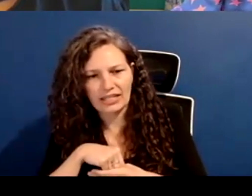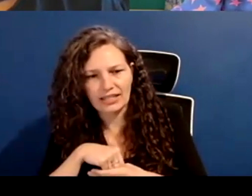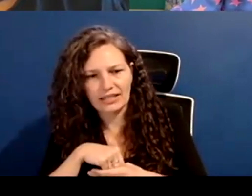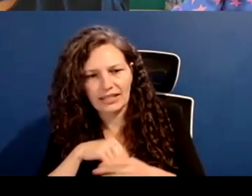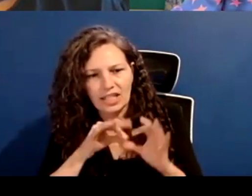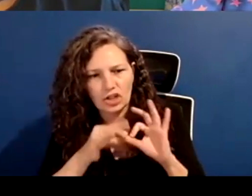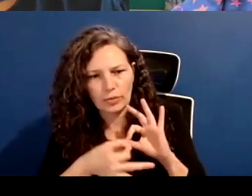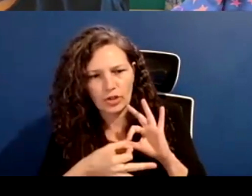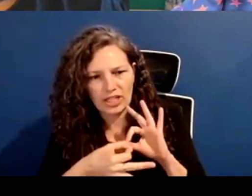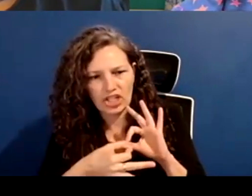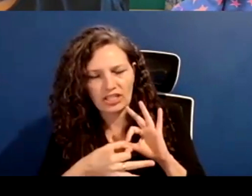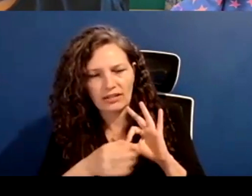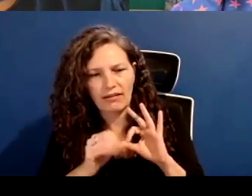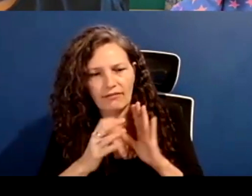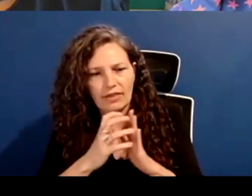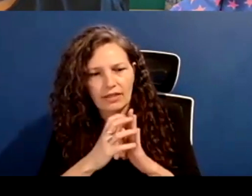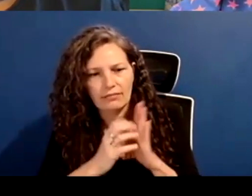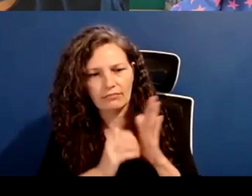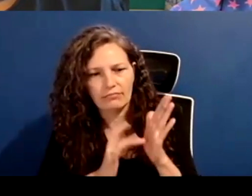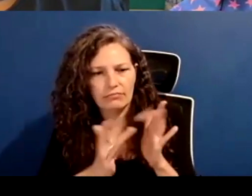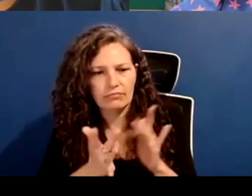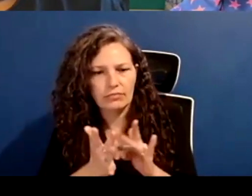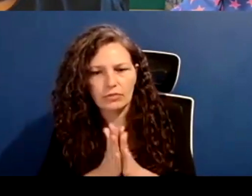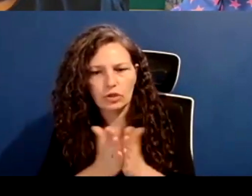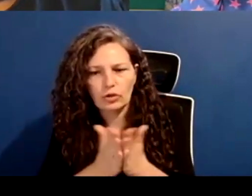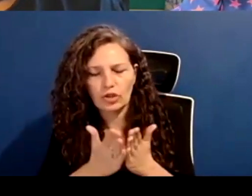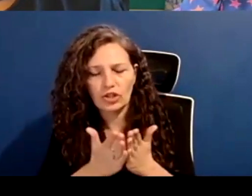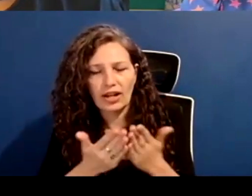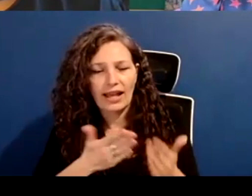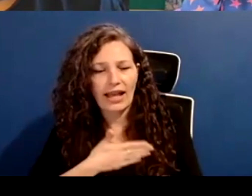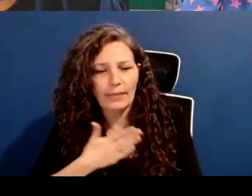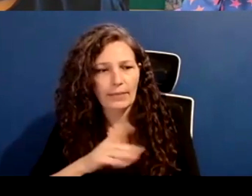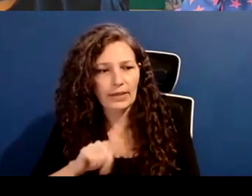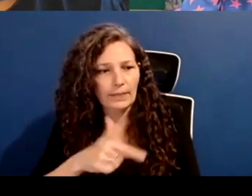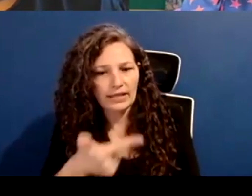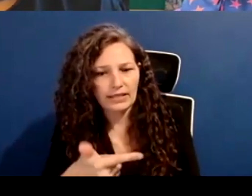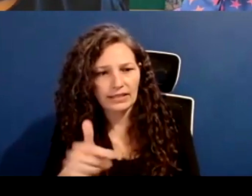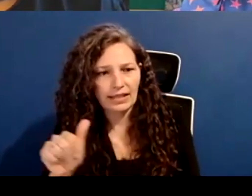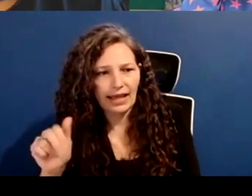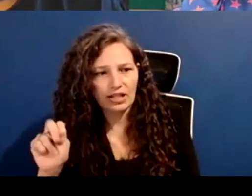interpretations of scripture. So I'm happy to pass it to you, Angela.